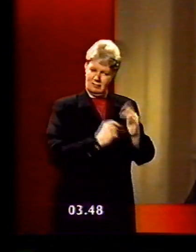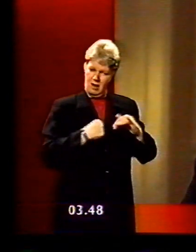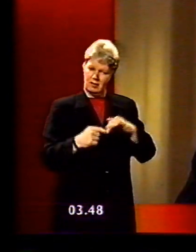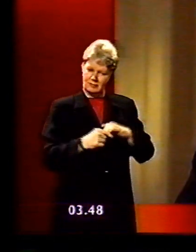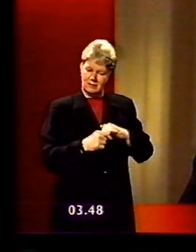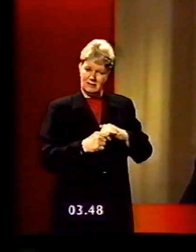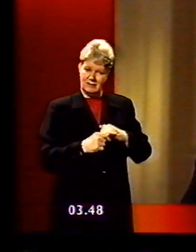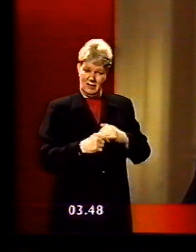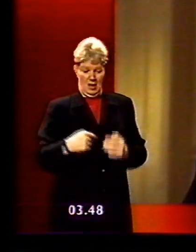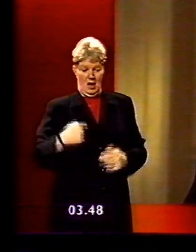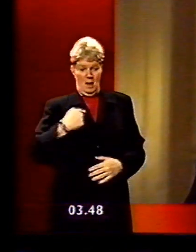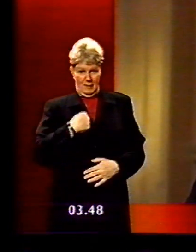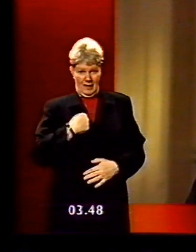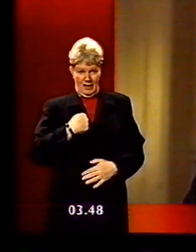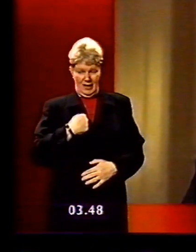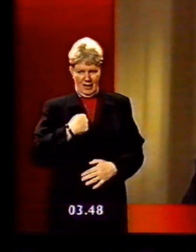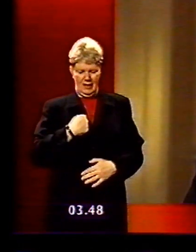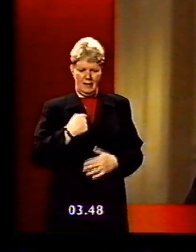even though